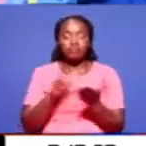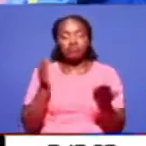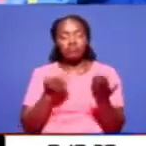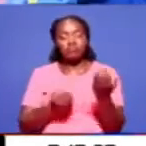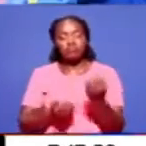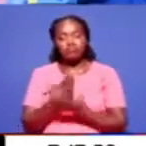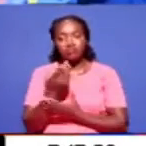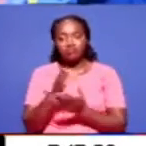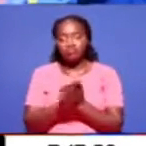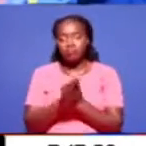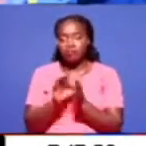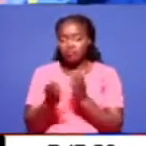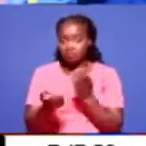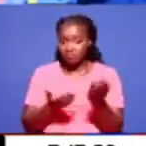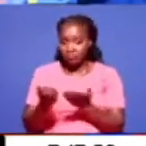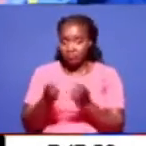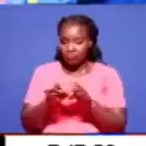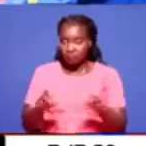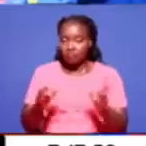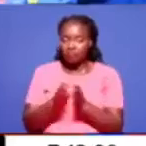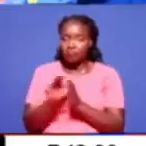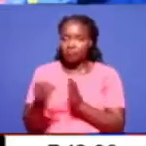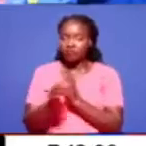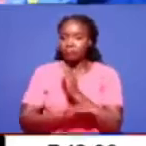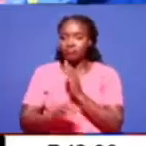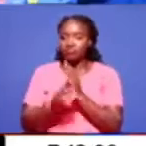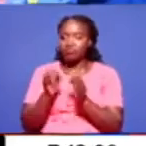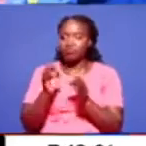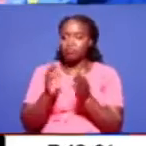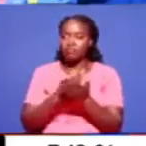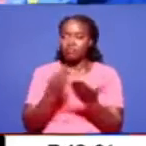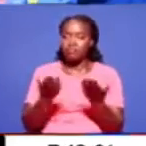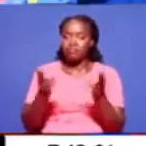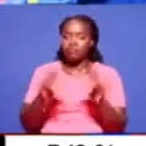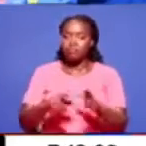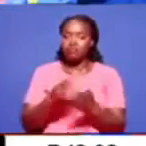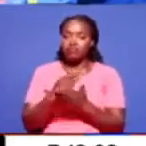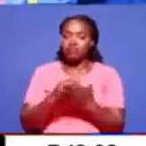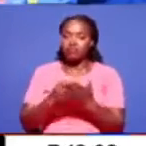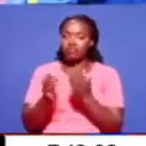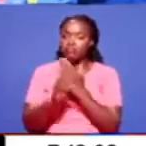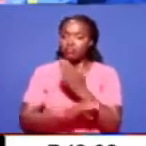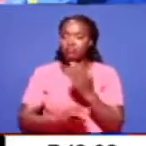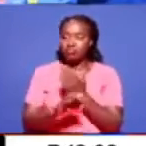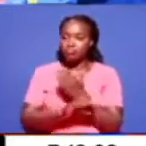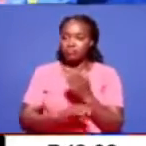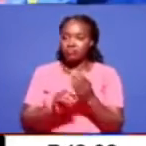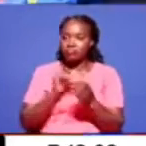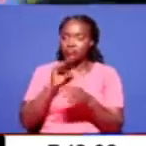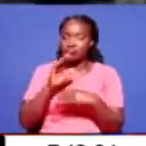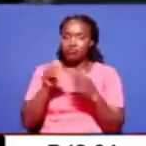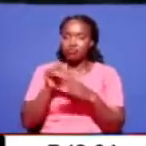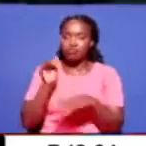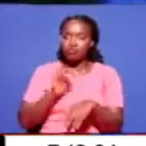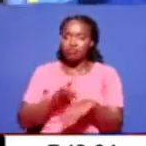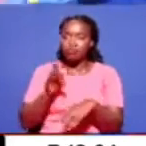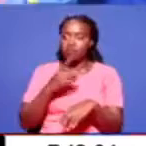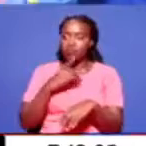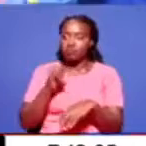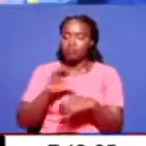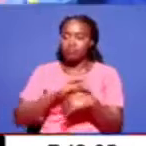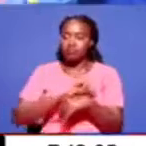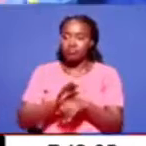and markets with other countries, so that if something happens in one part of the country or one country, we're not all affected. And so I think COVID